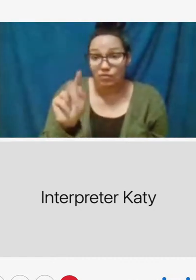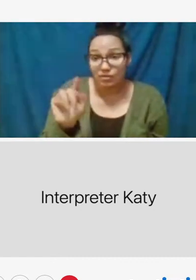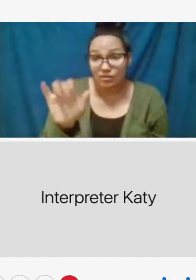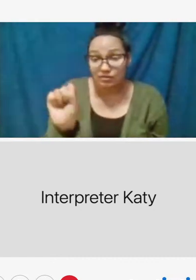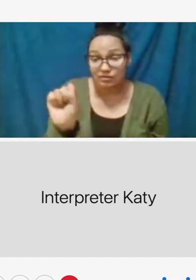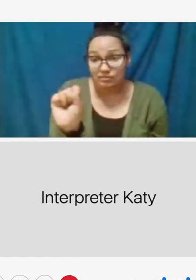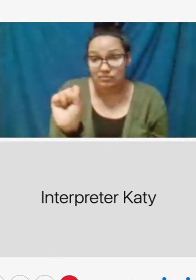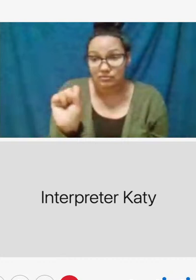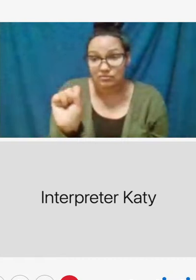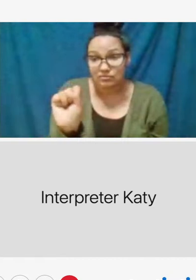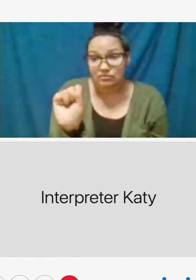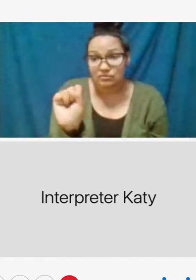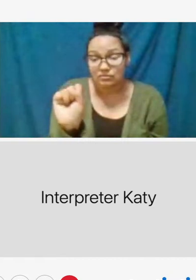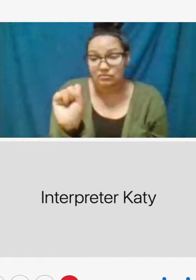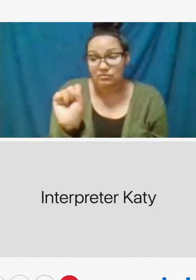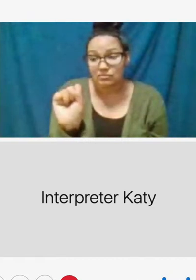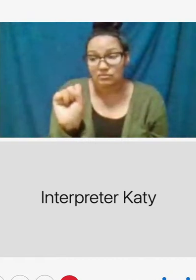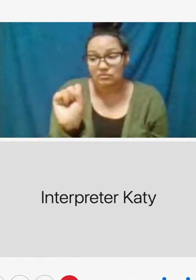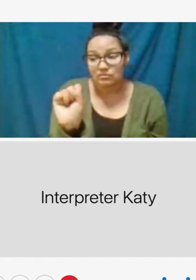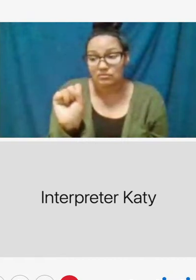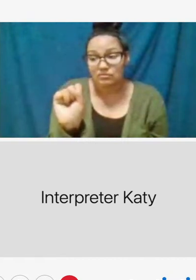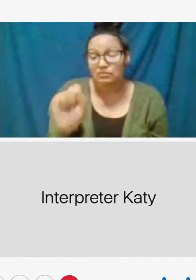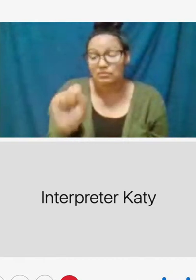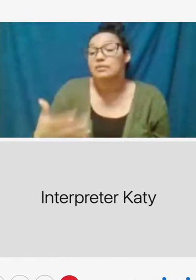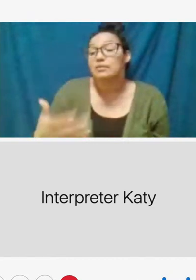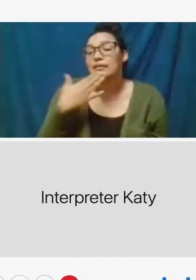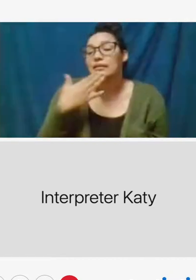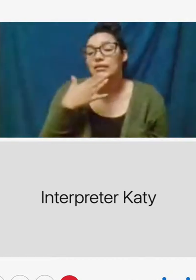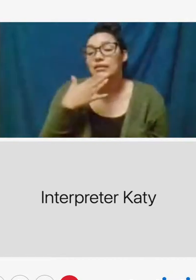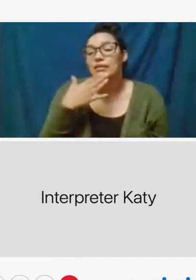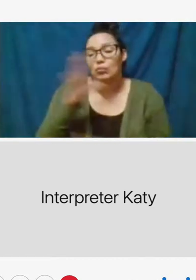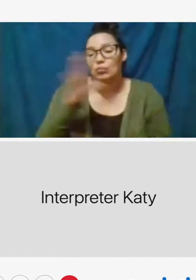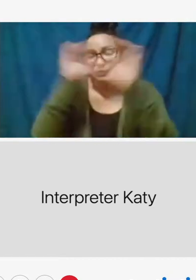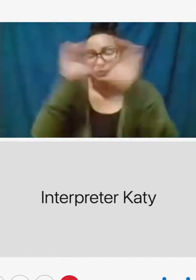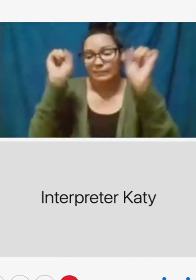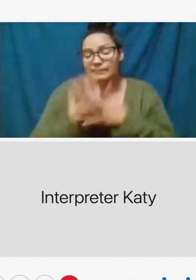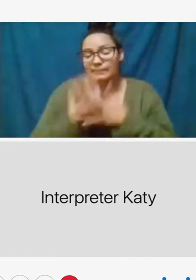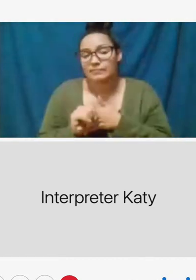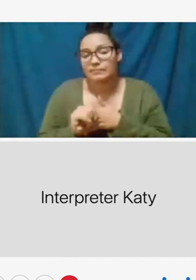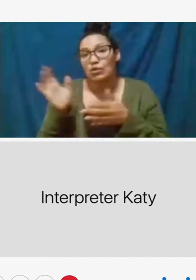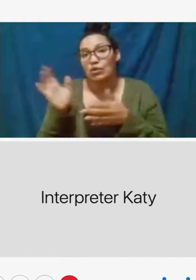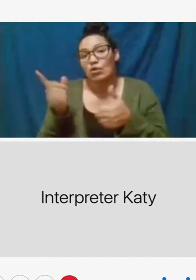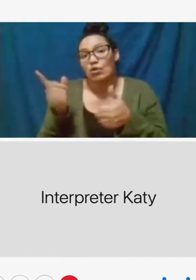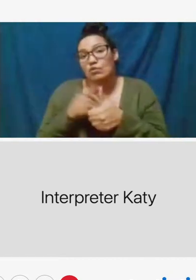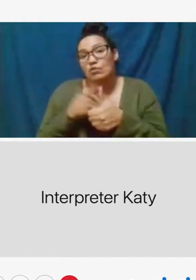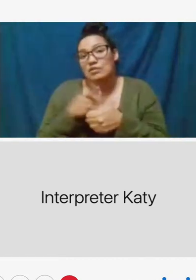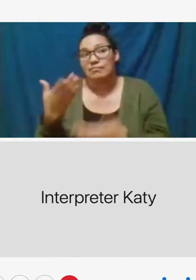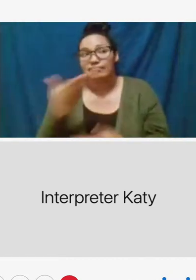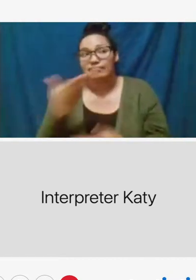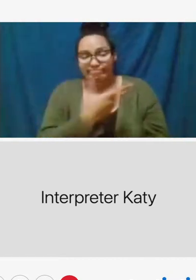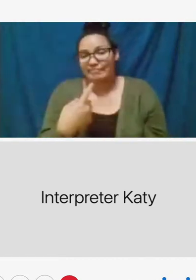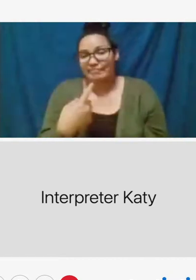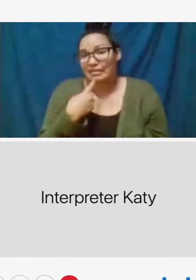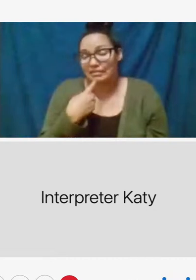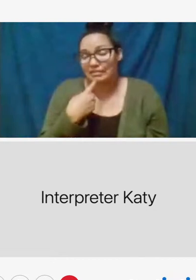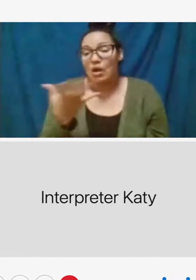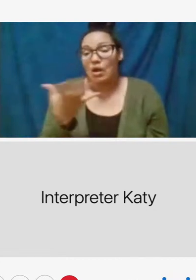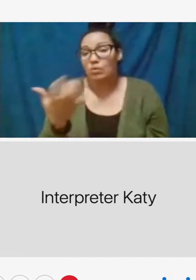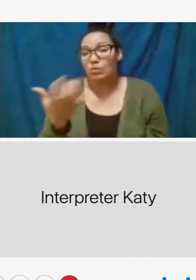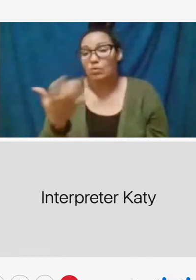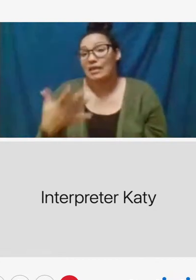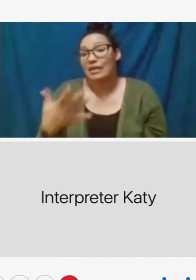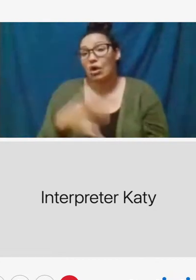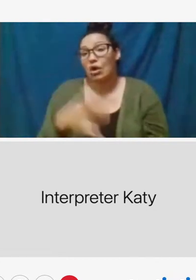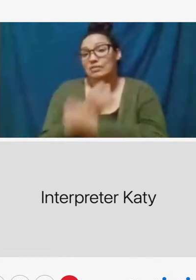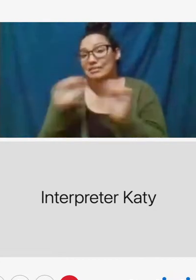Fuentes thank you board president uh first of all like Mr I said I want to thank uh our safety team this uh morning